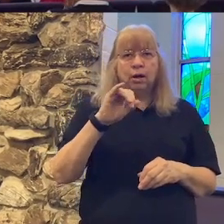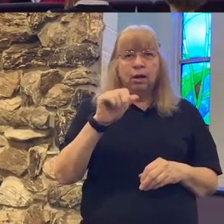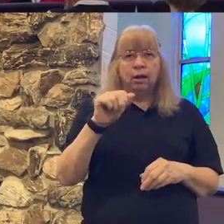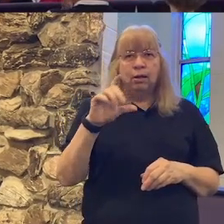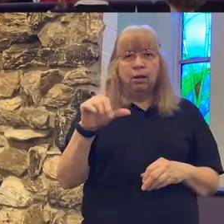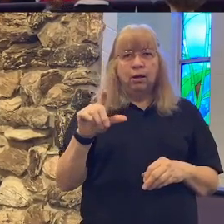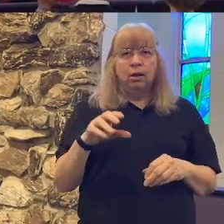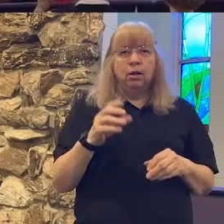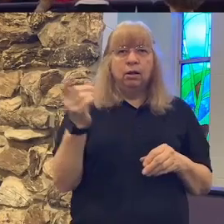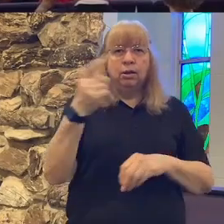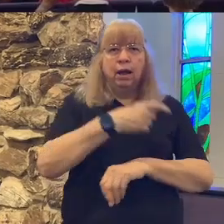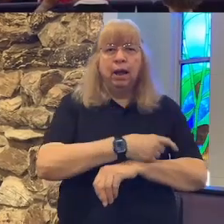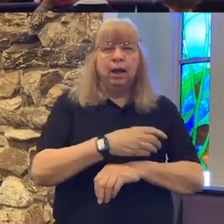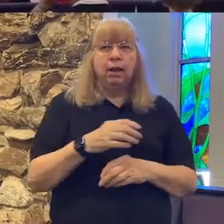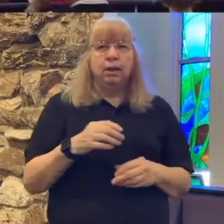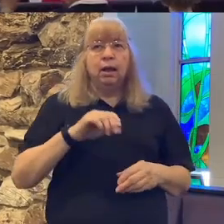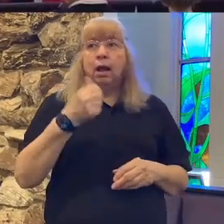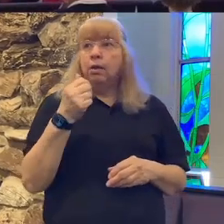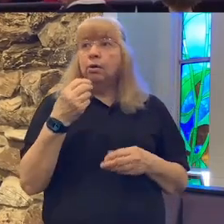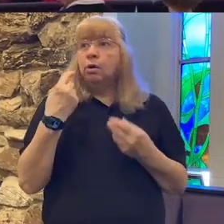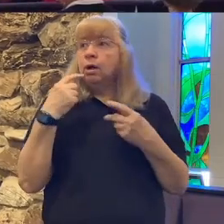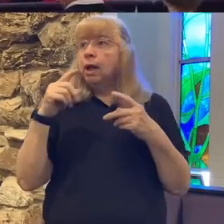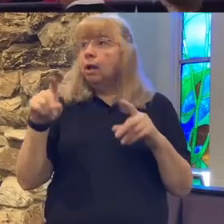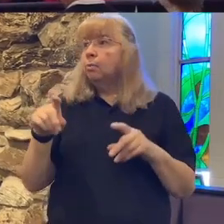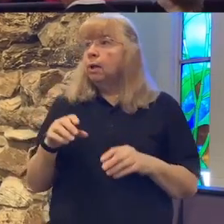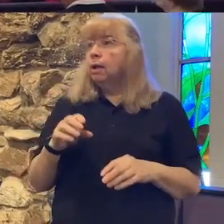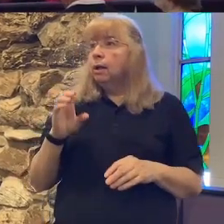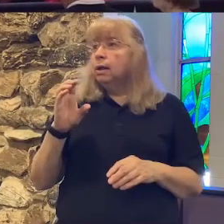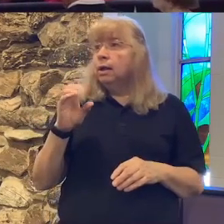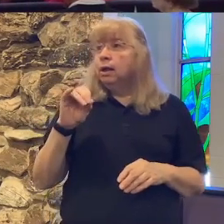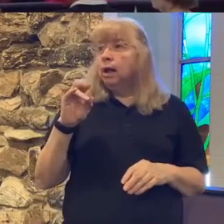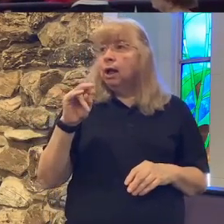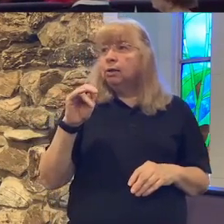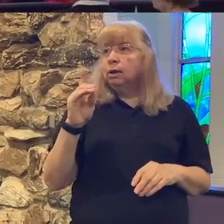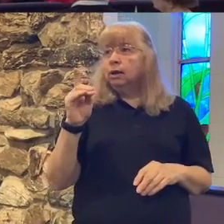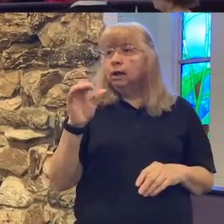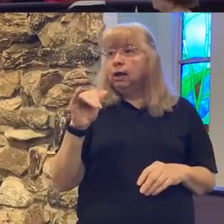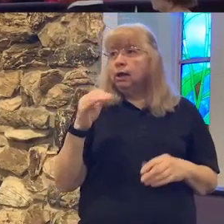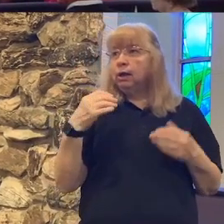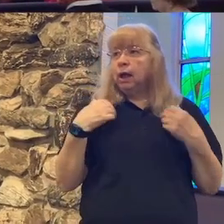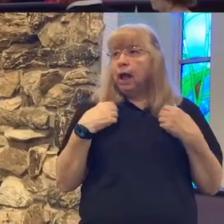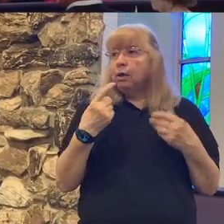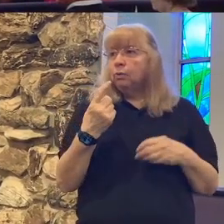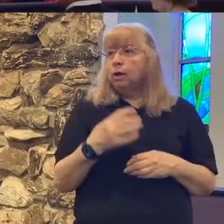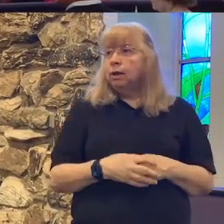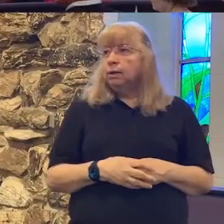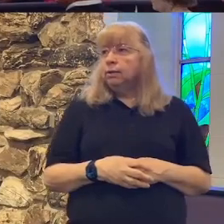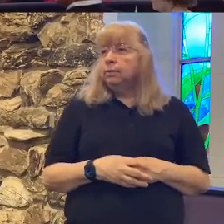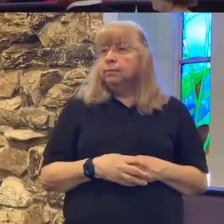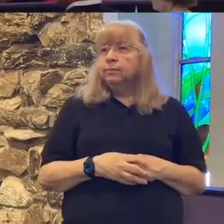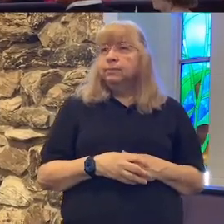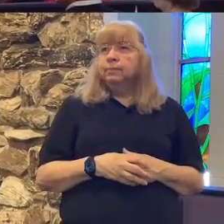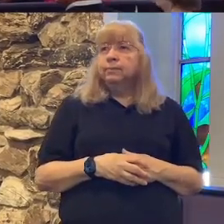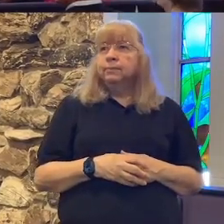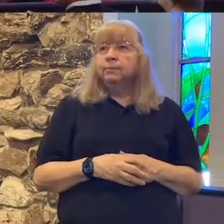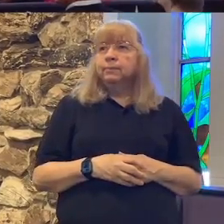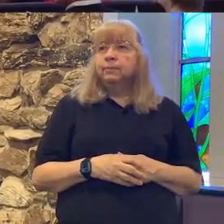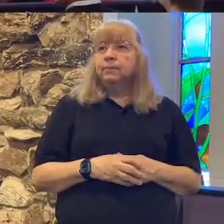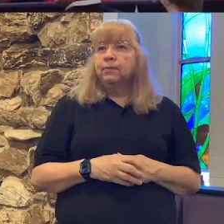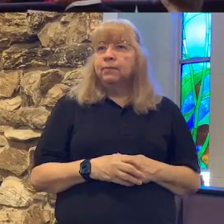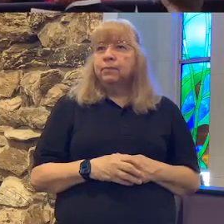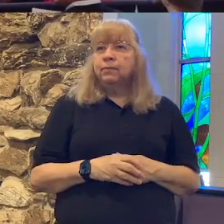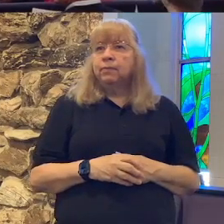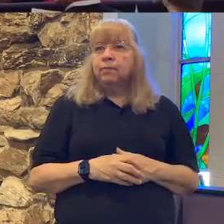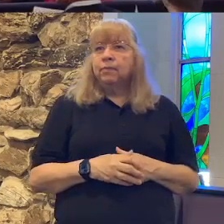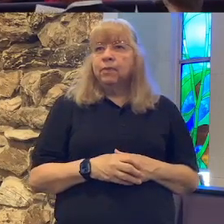other announcements? Ah, Cindy's got one clear over here. See, Cindy's got one. Carolyn, you've got one